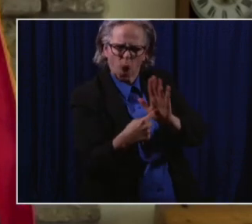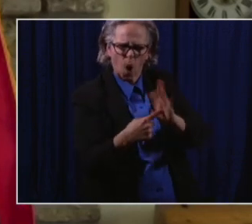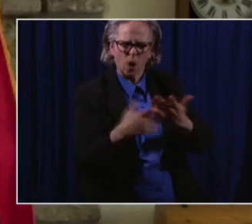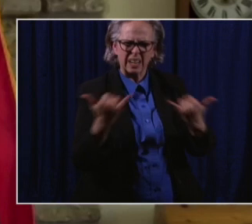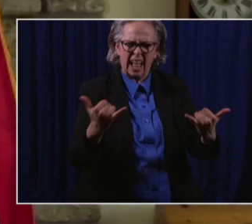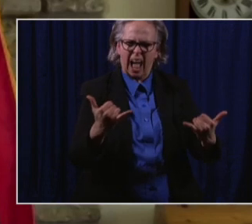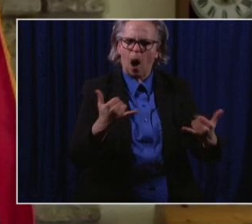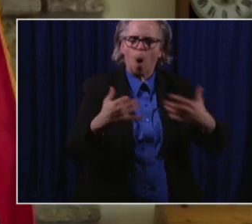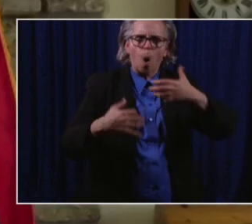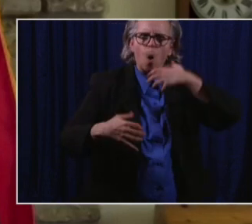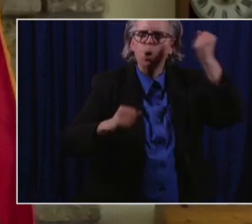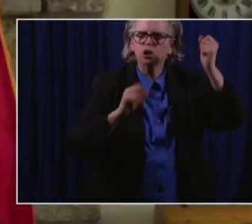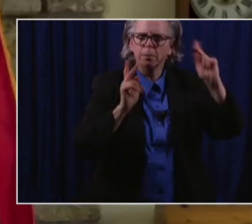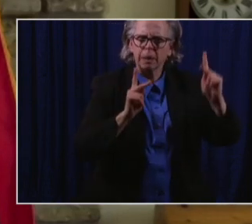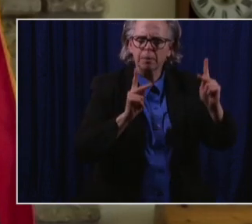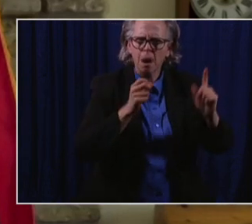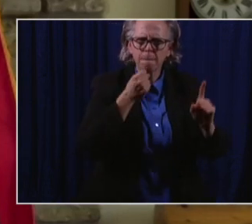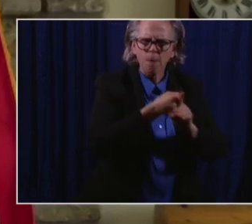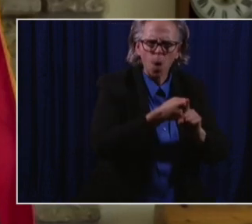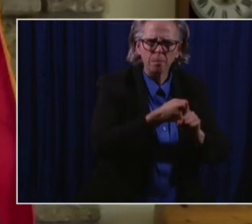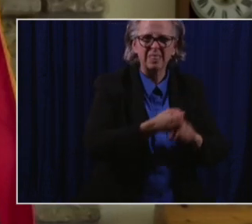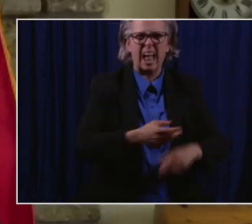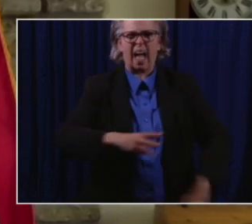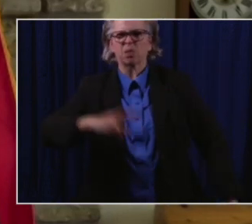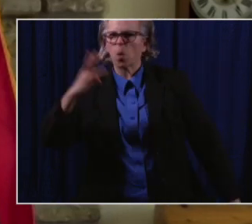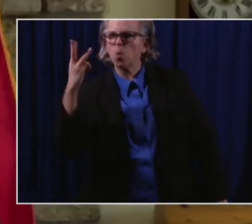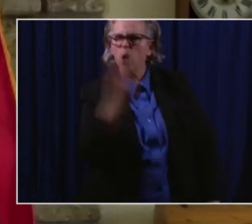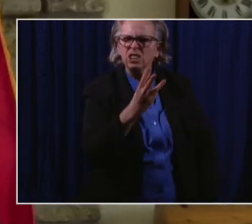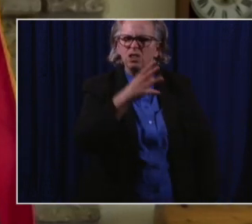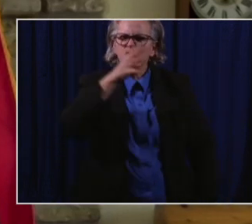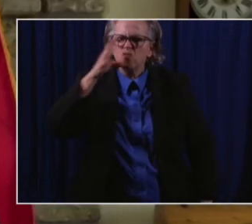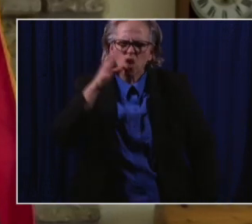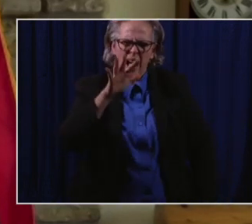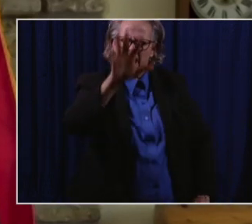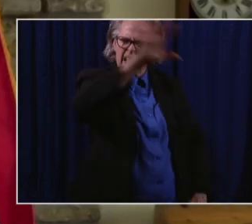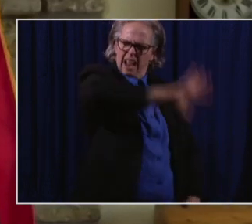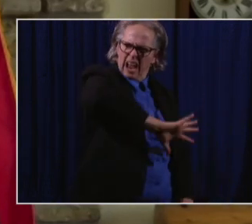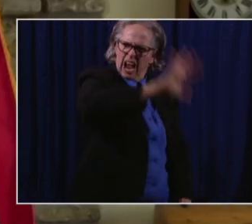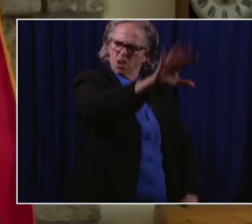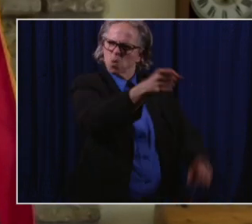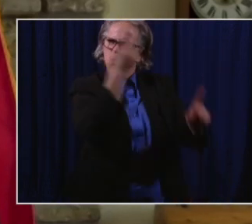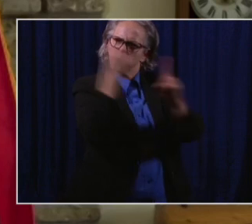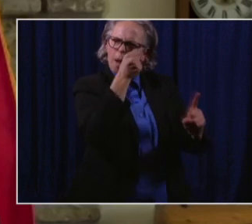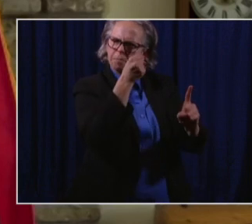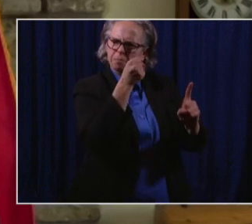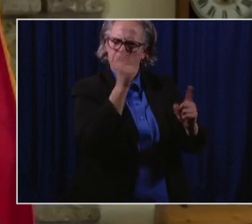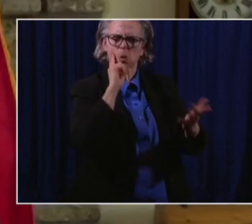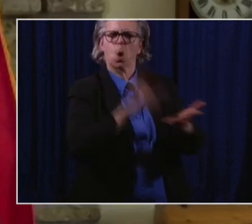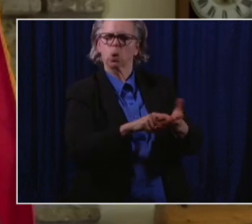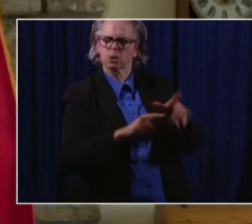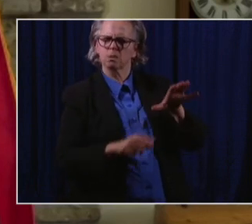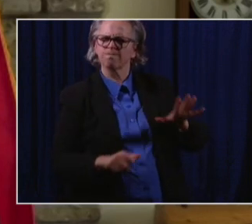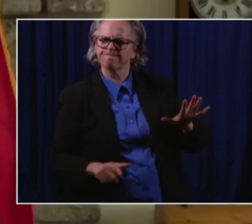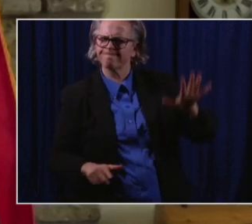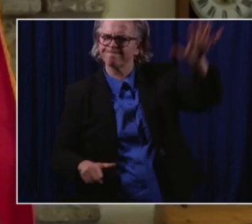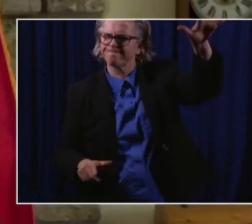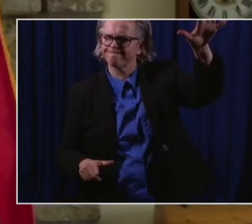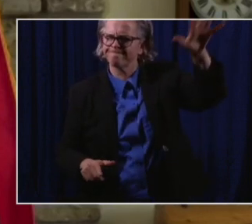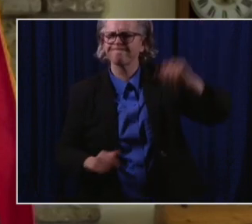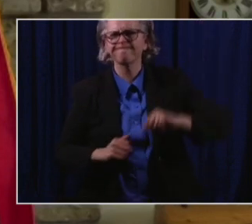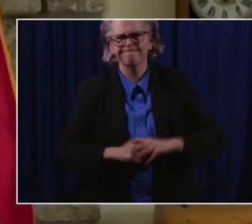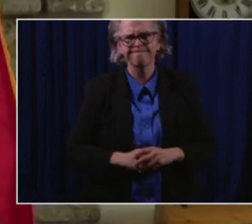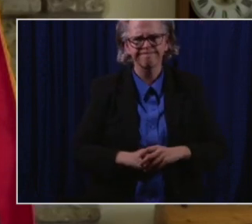Let me talk for a moment about something that's I've heard from a number of superintendents and